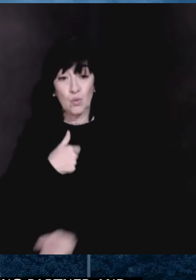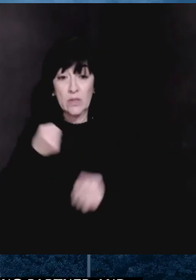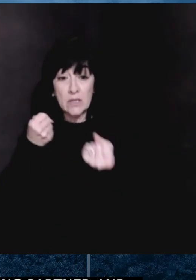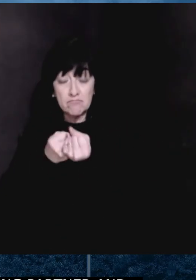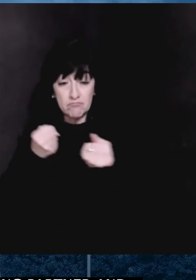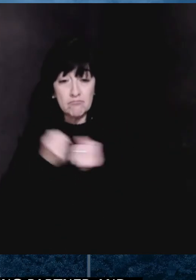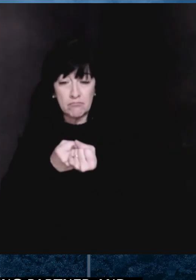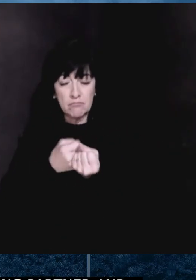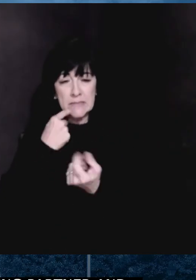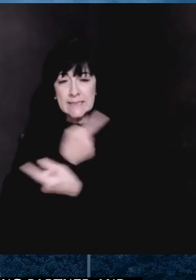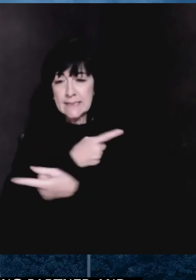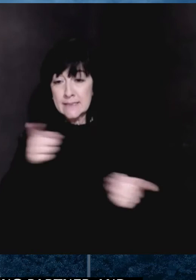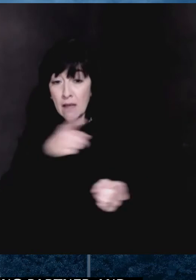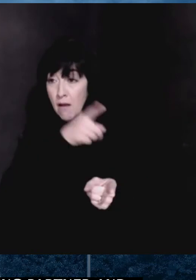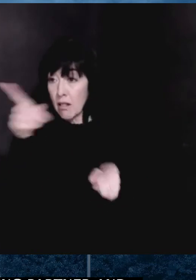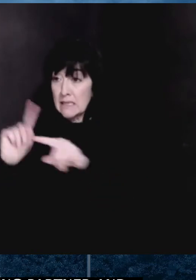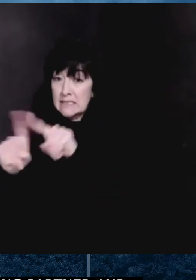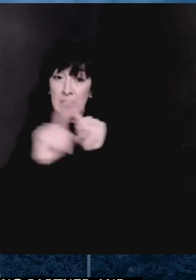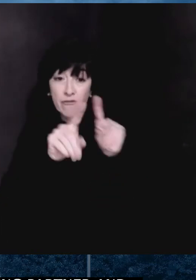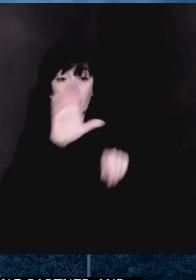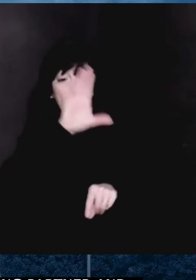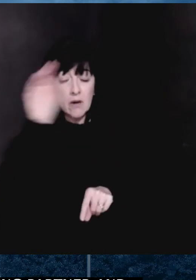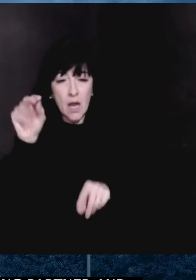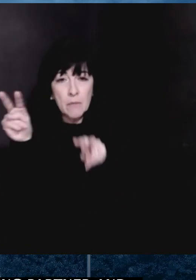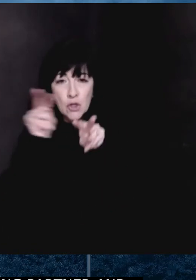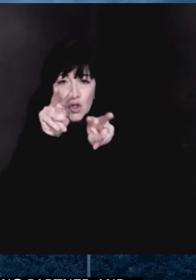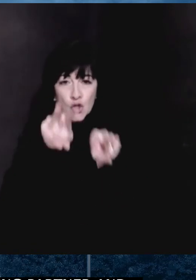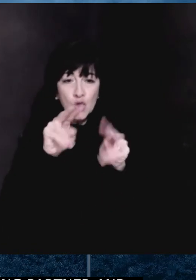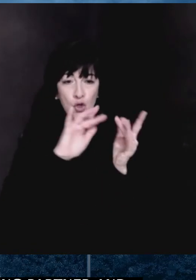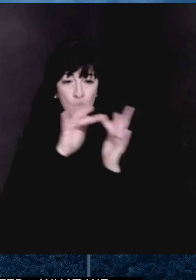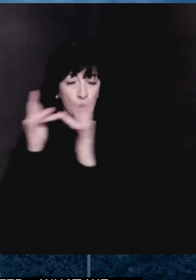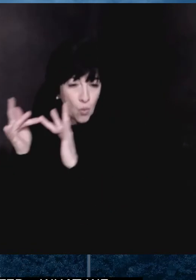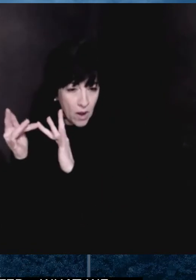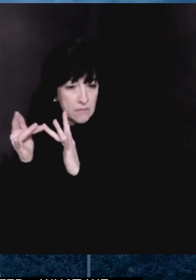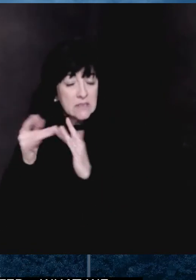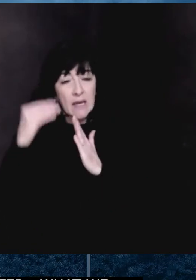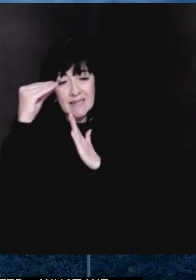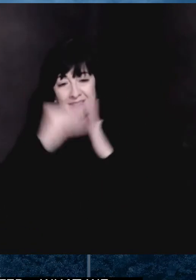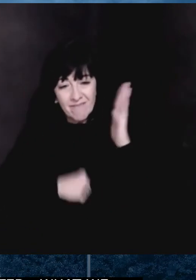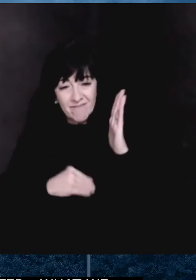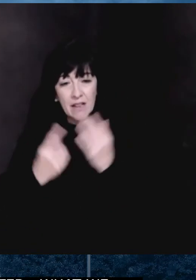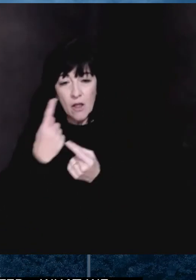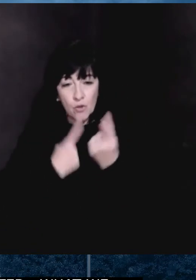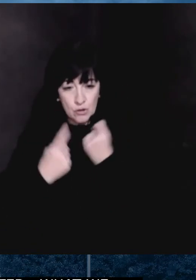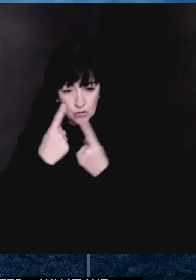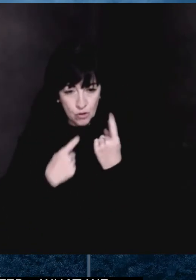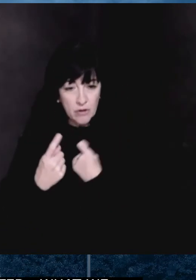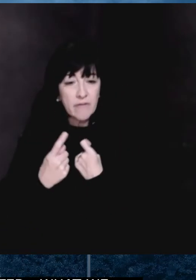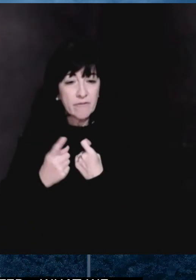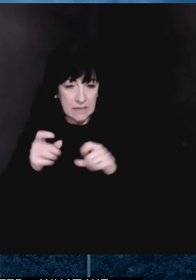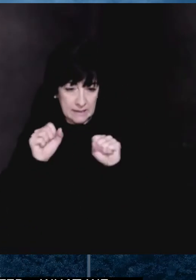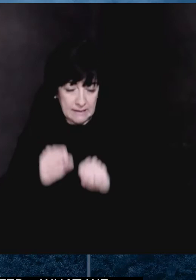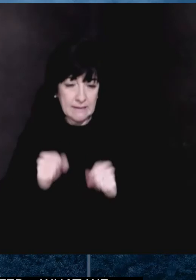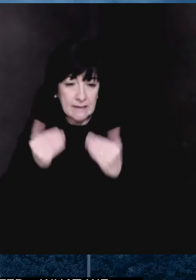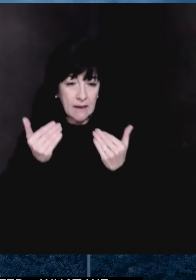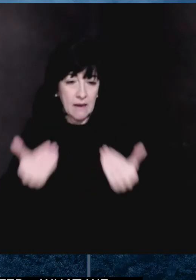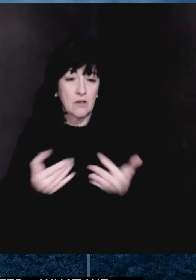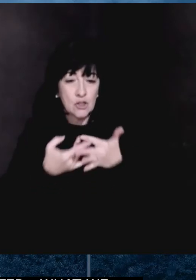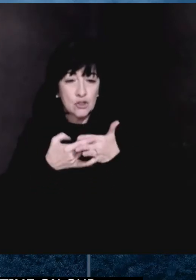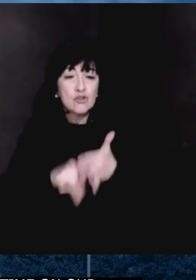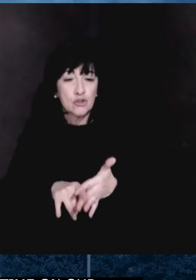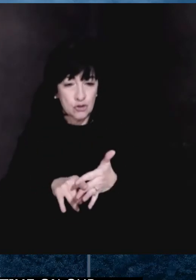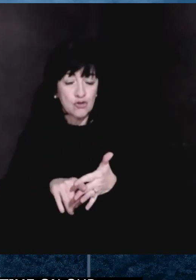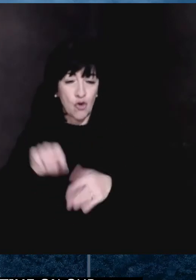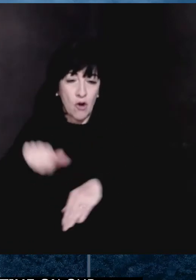our website, fill out the survey, get the information to us, so they can start really getting their